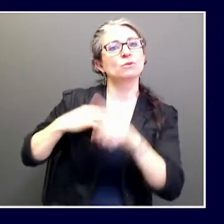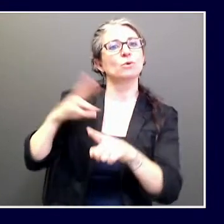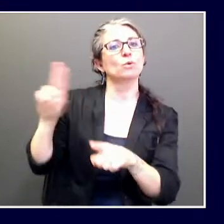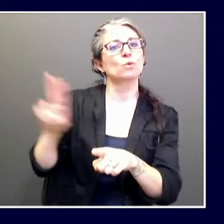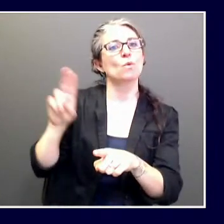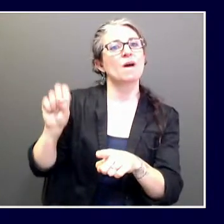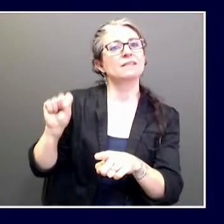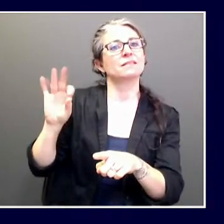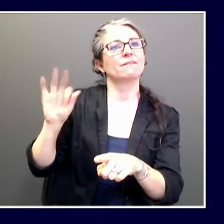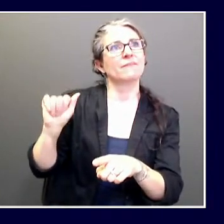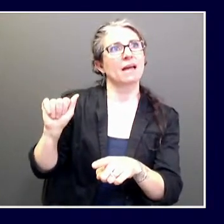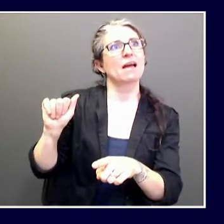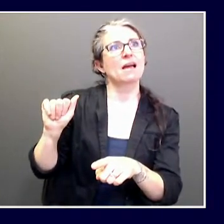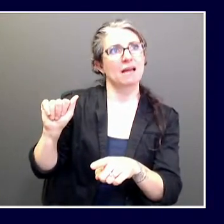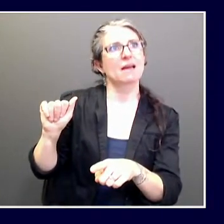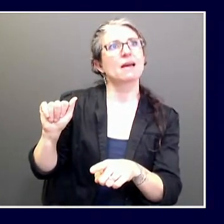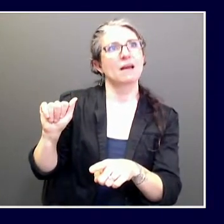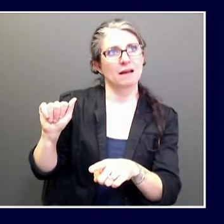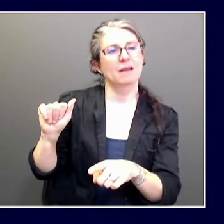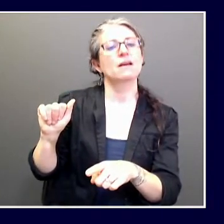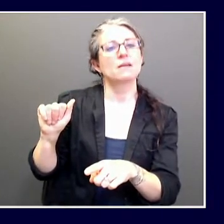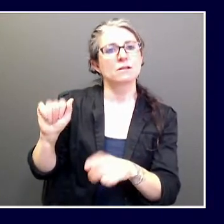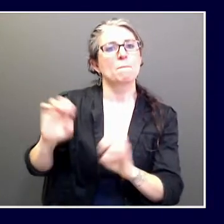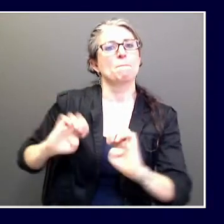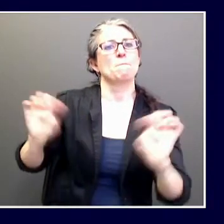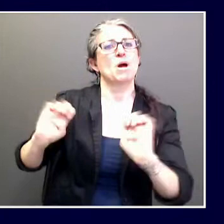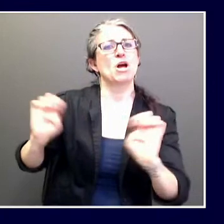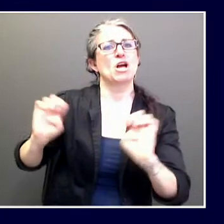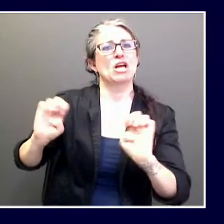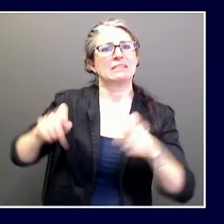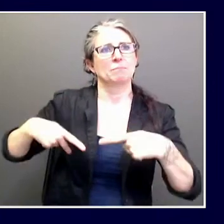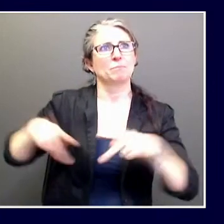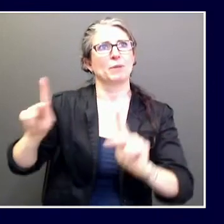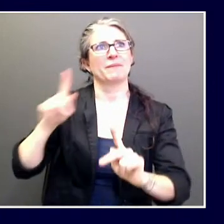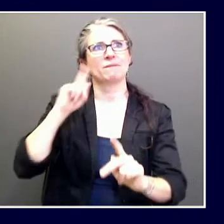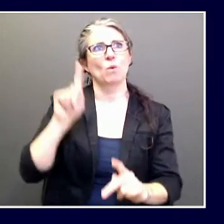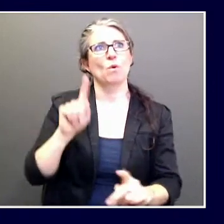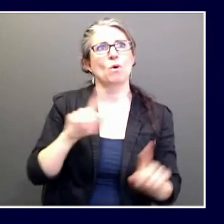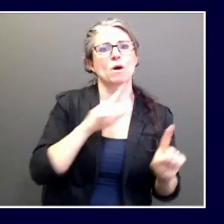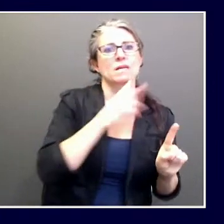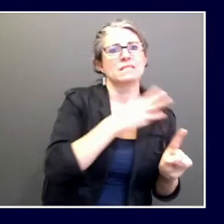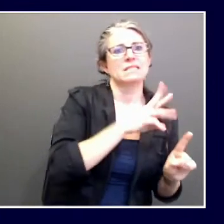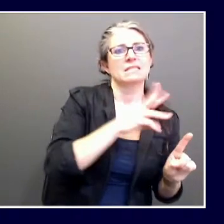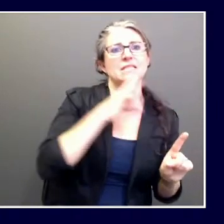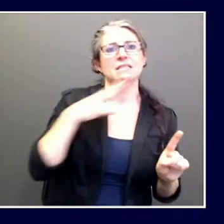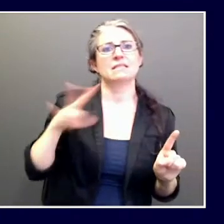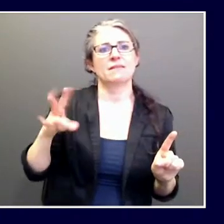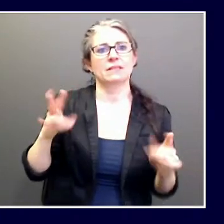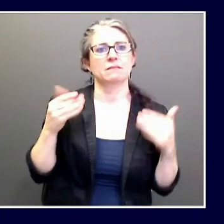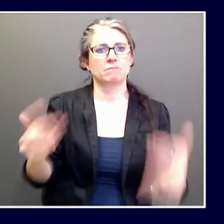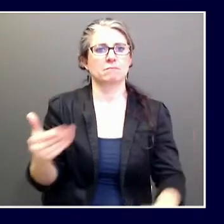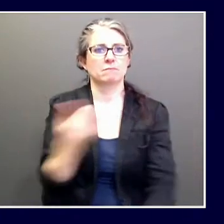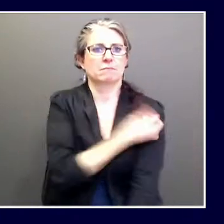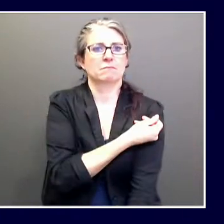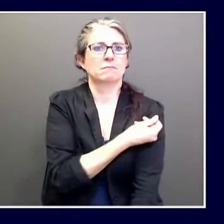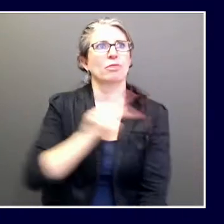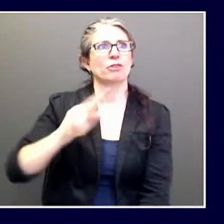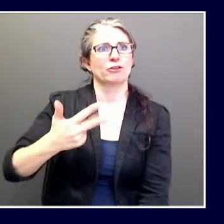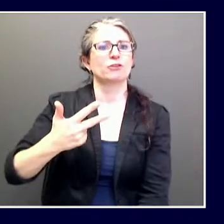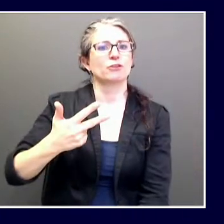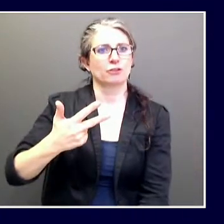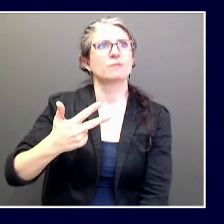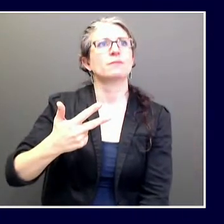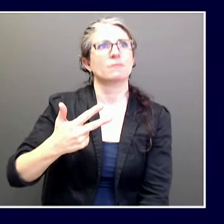use authorization for 16 and 17-year-olds to receive the Pfizer vaccine as a booster.